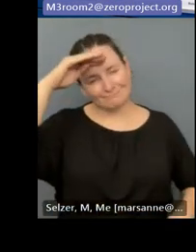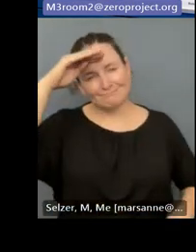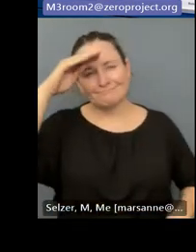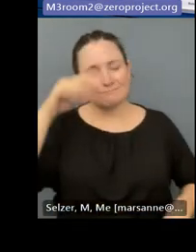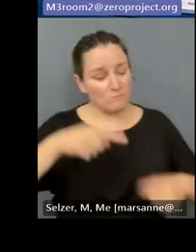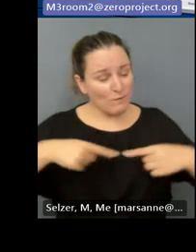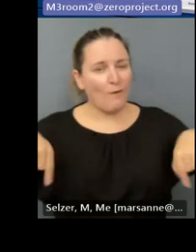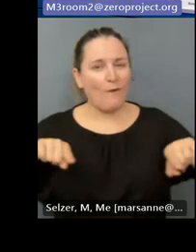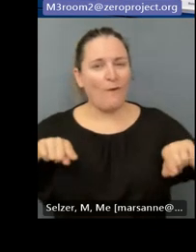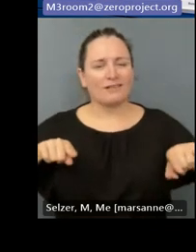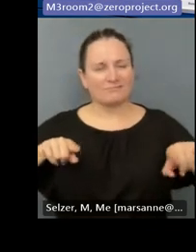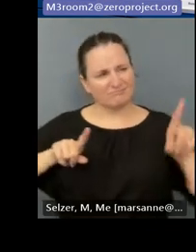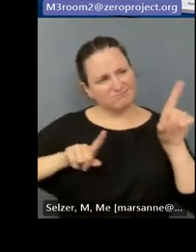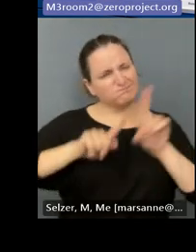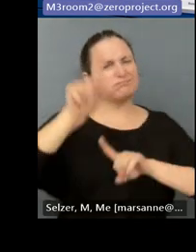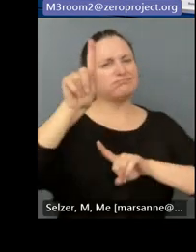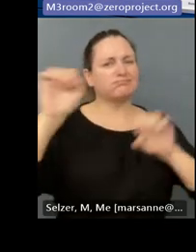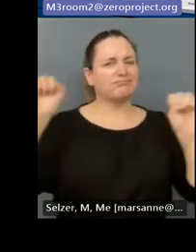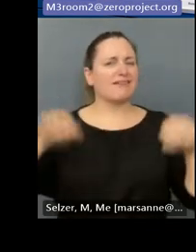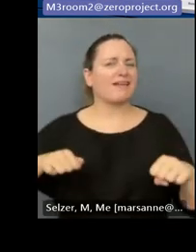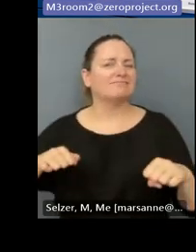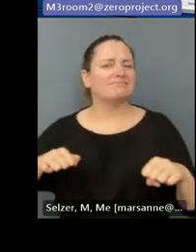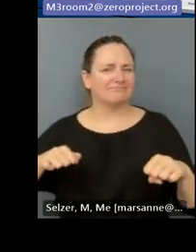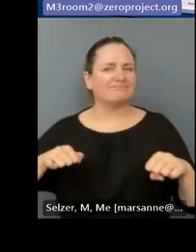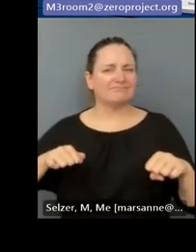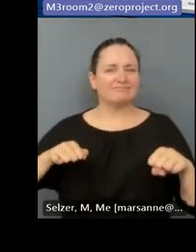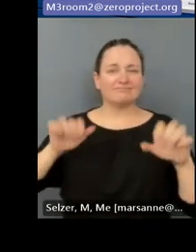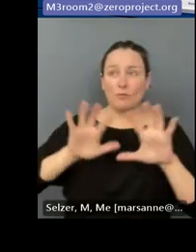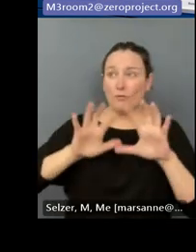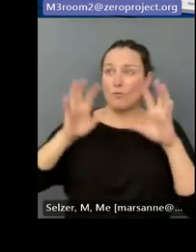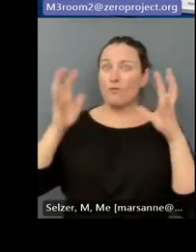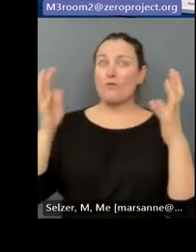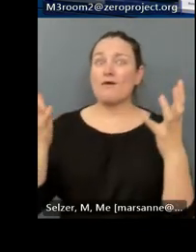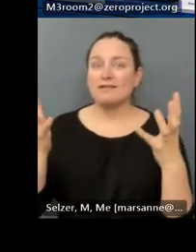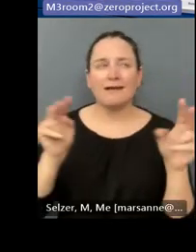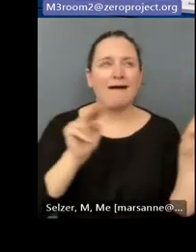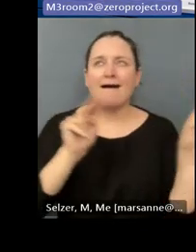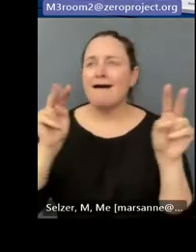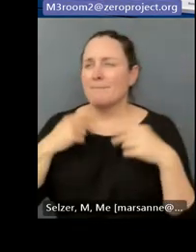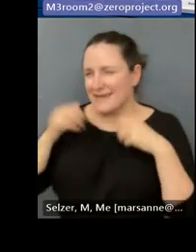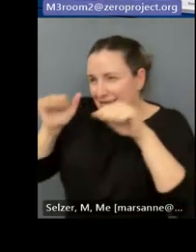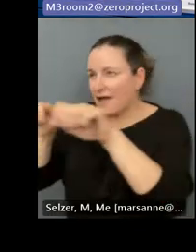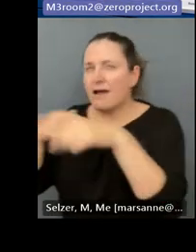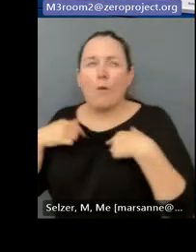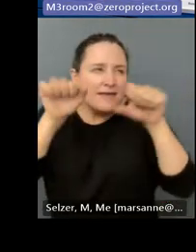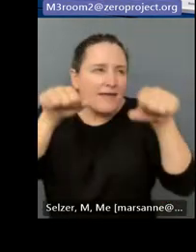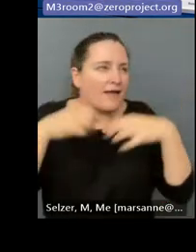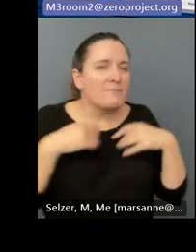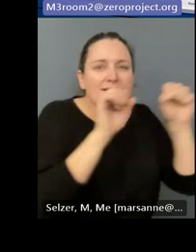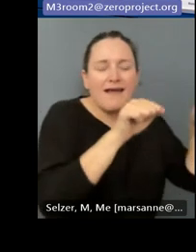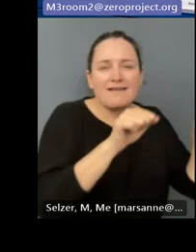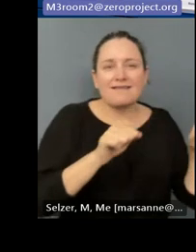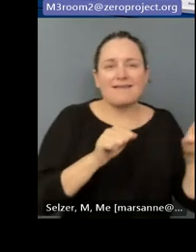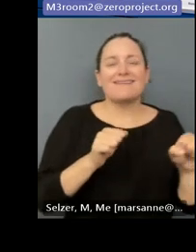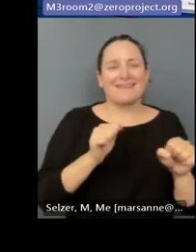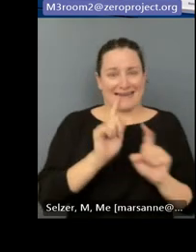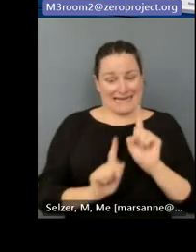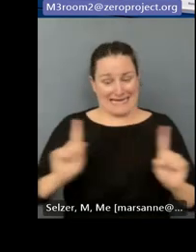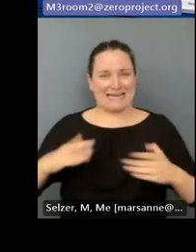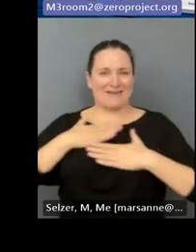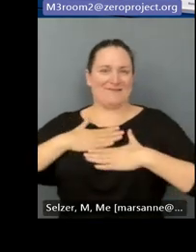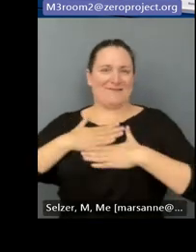the construction of a more egalitarian world full of opportunities. That is why our vision is to have our social